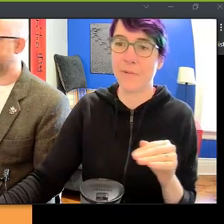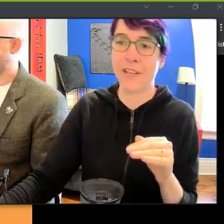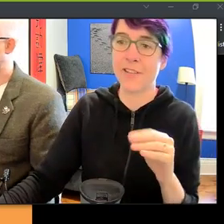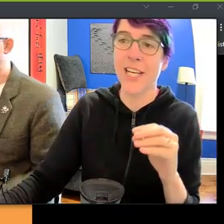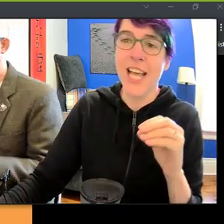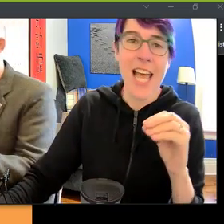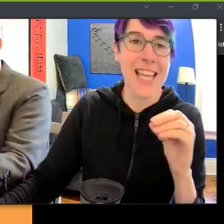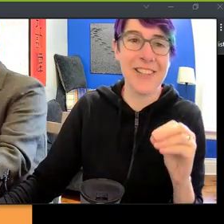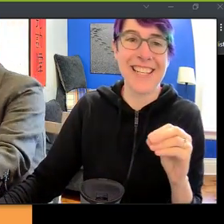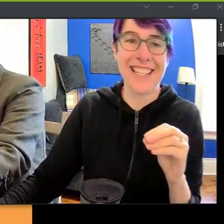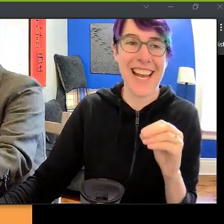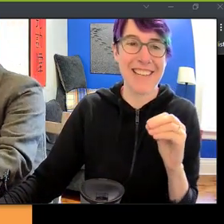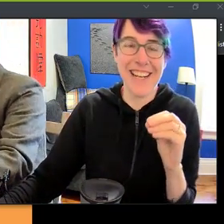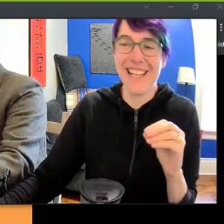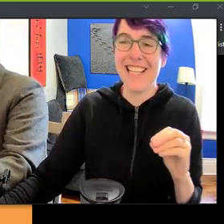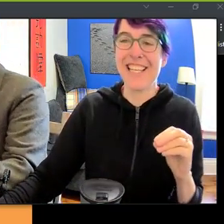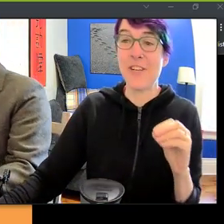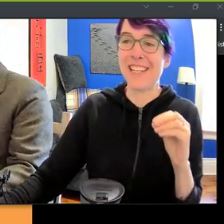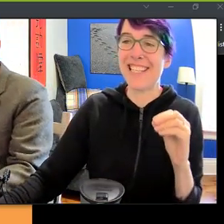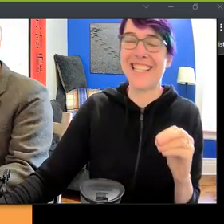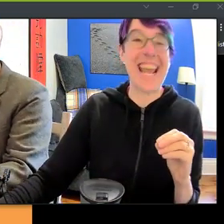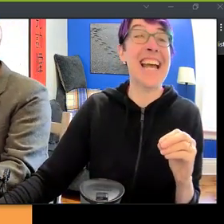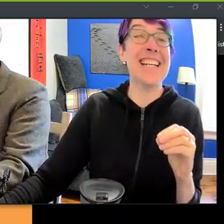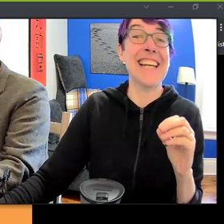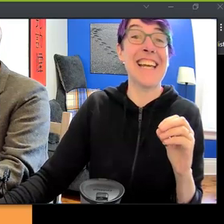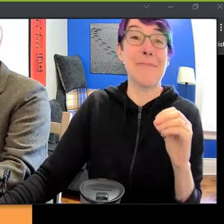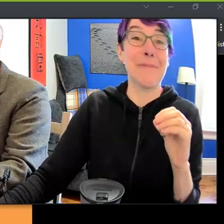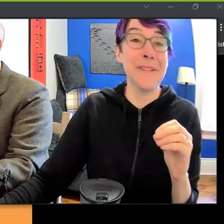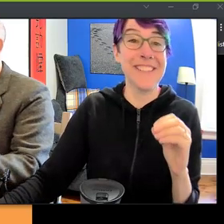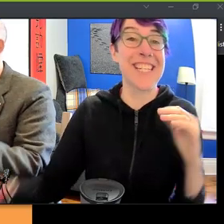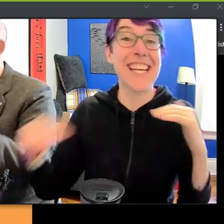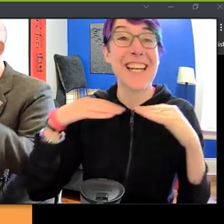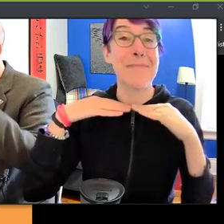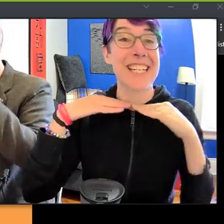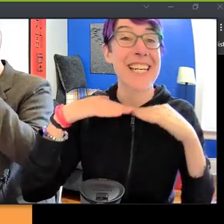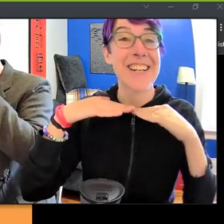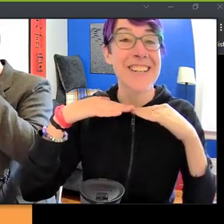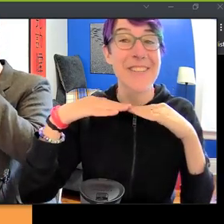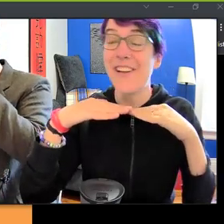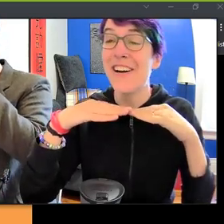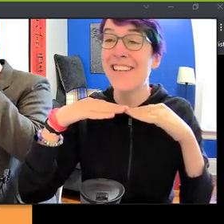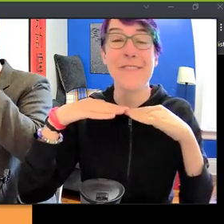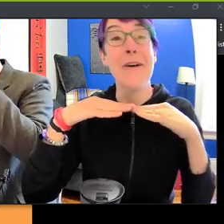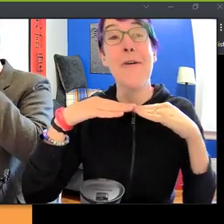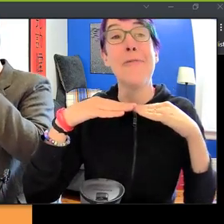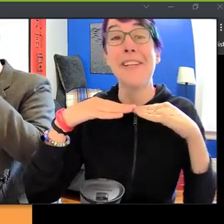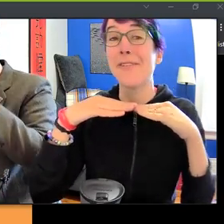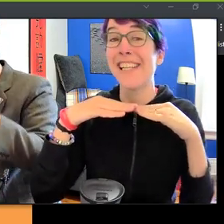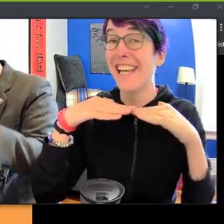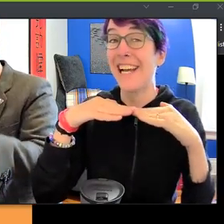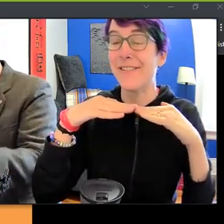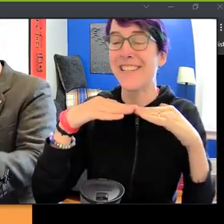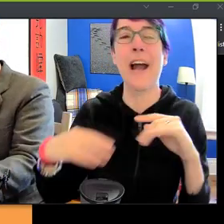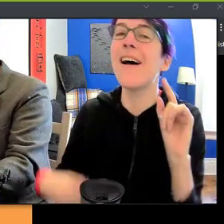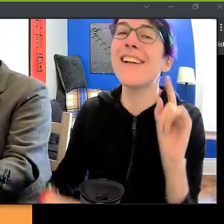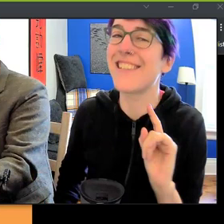parents are professors, they used to say that you can stand in a pool of shit up to here so long as you know when you can